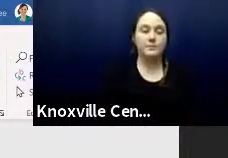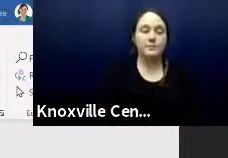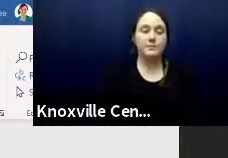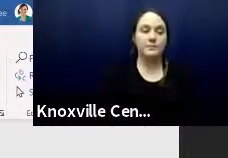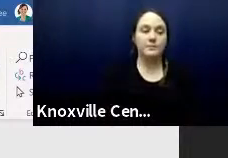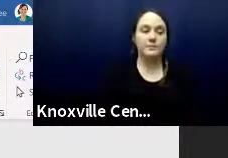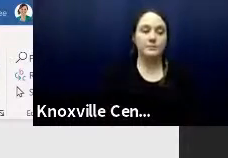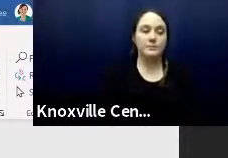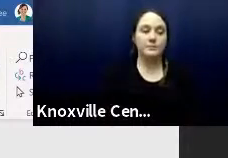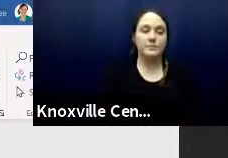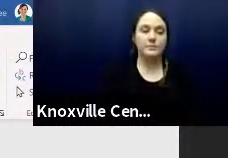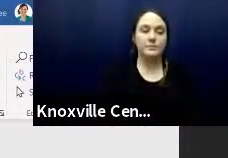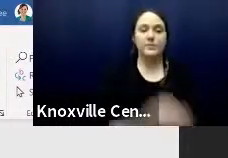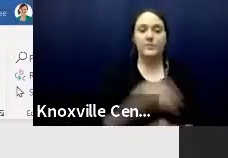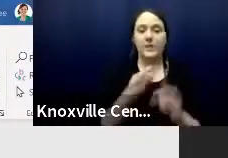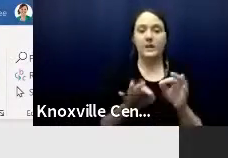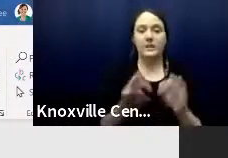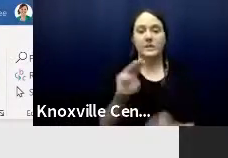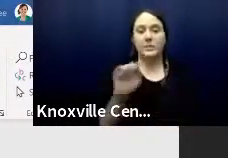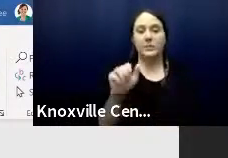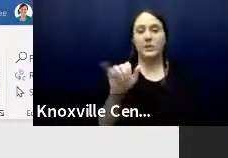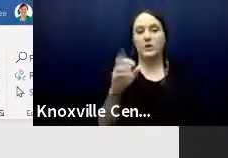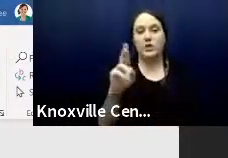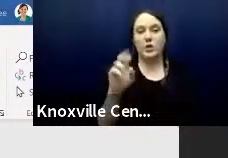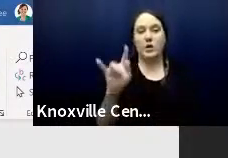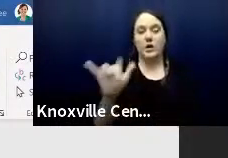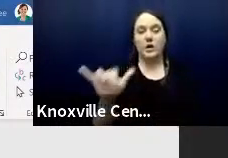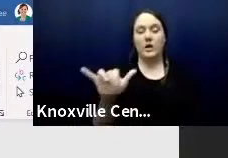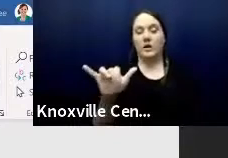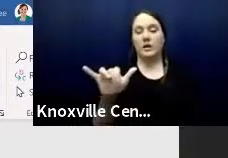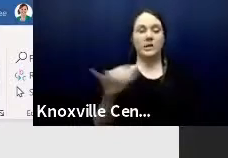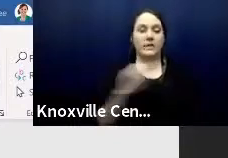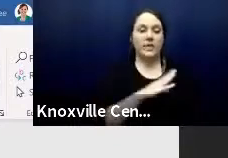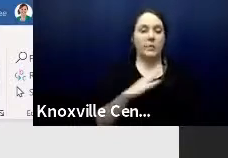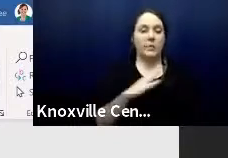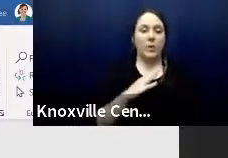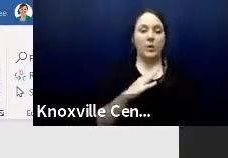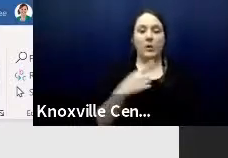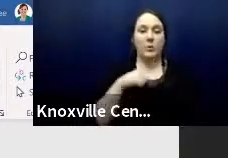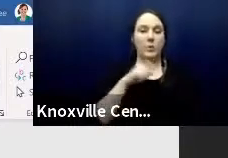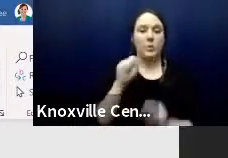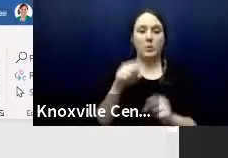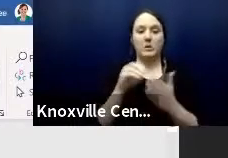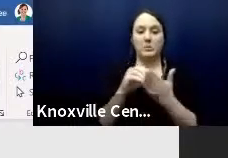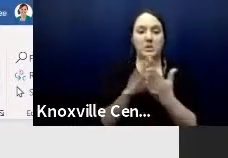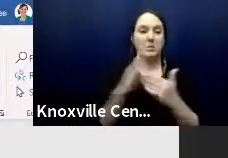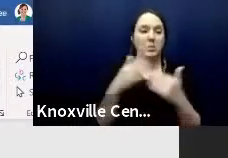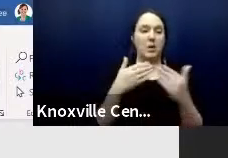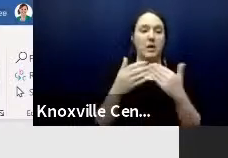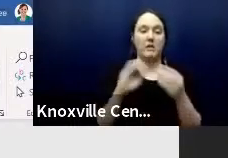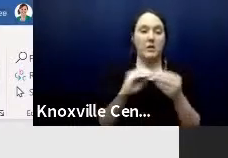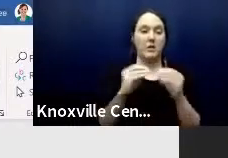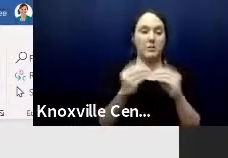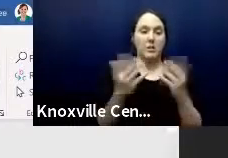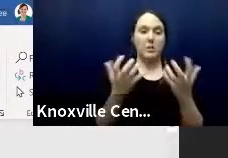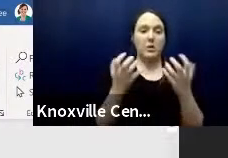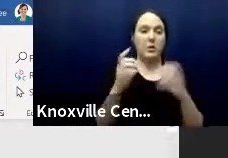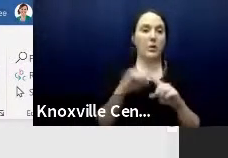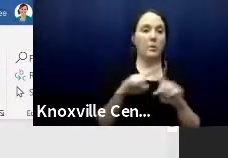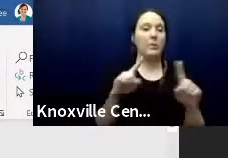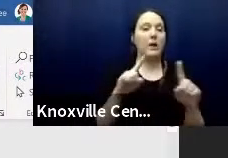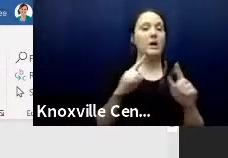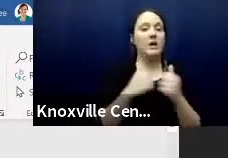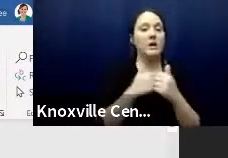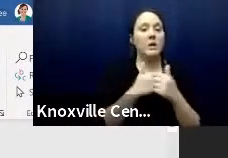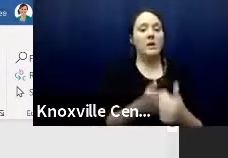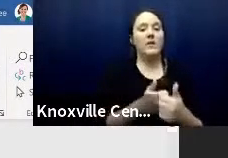Same sort of thing, simple majority, the majority of the board. There's no magic there. We can put whatever number we want on it. It was going with